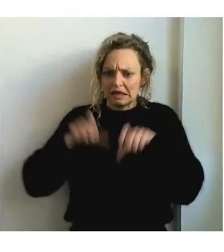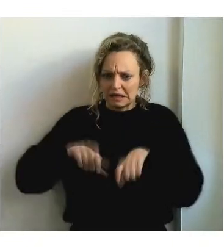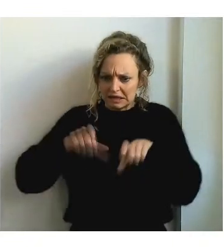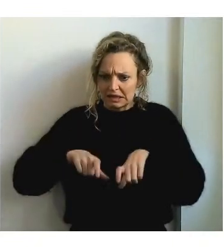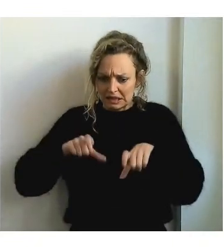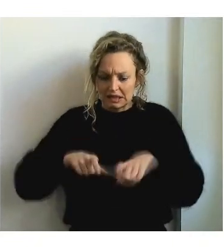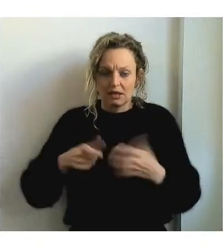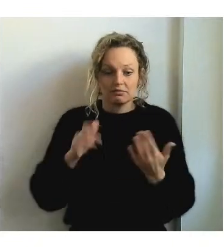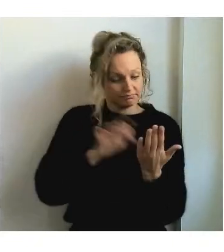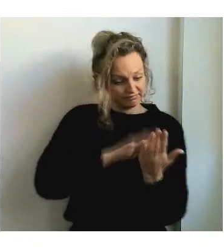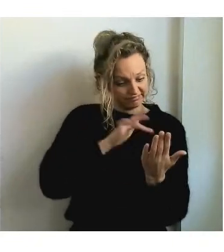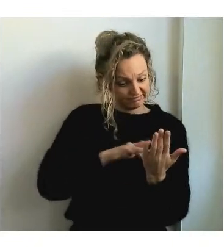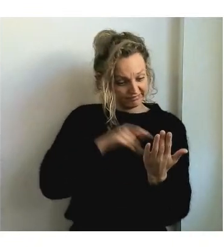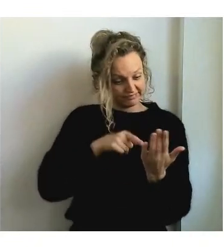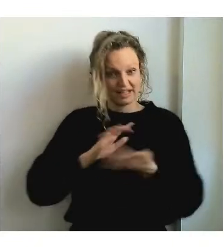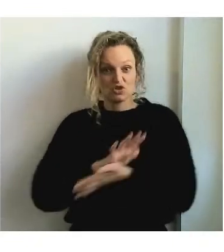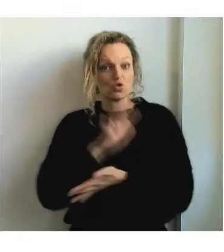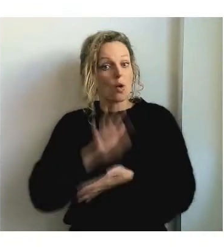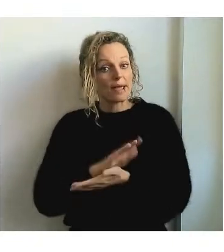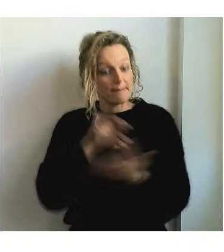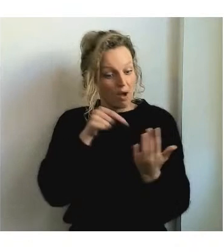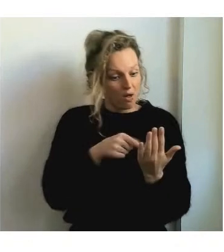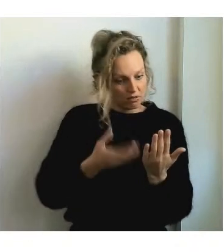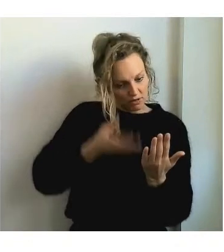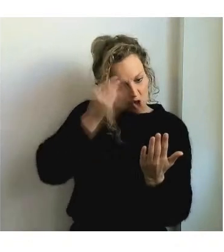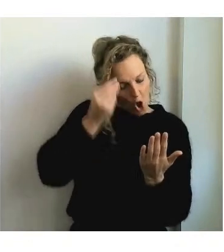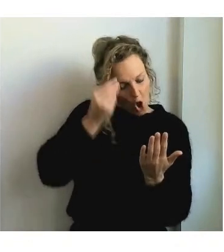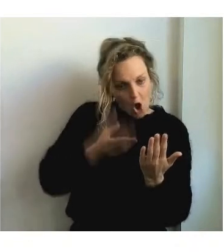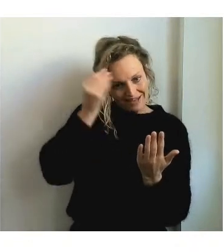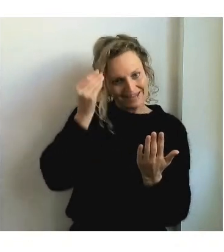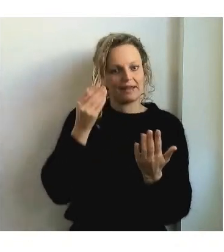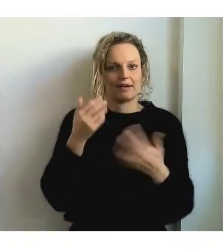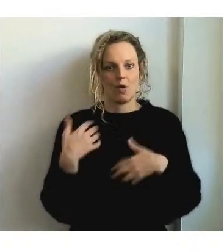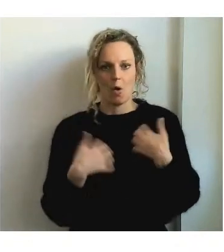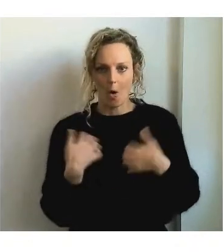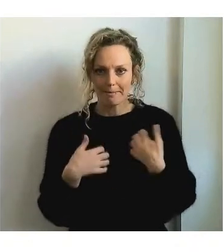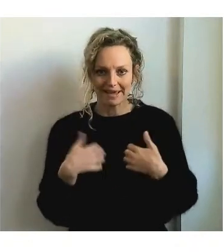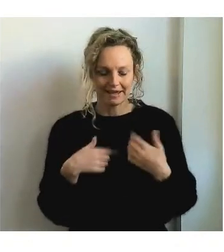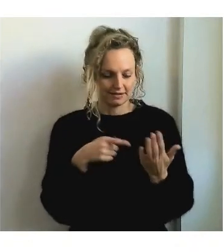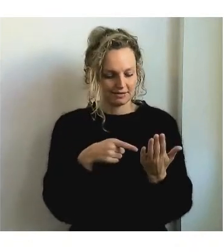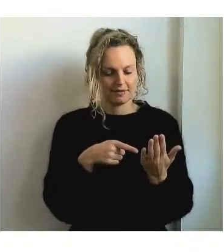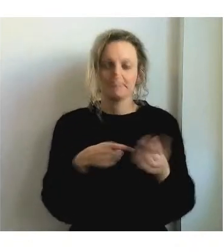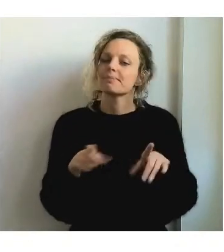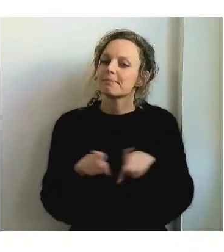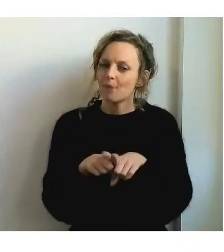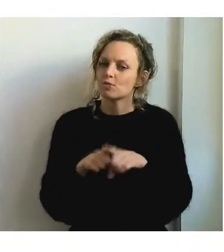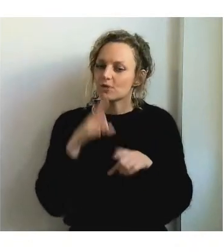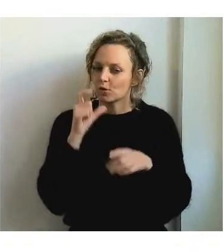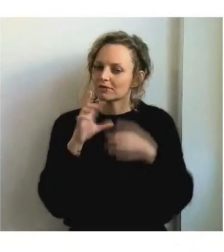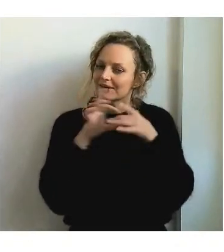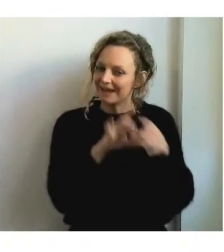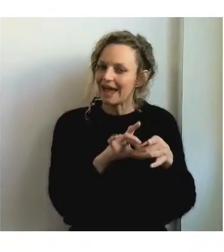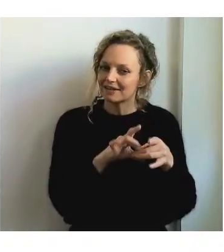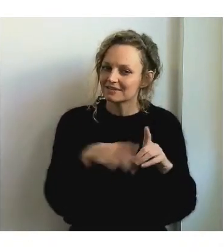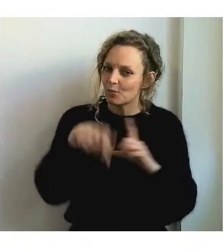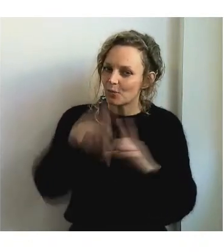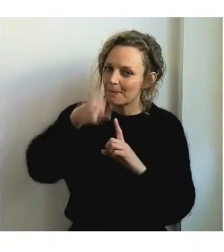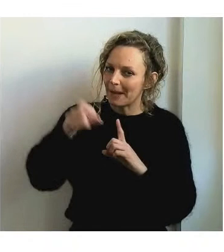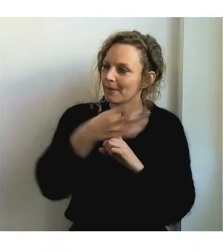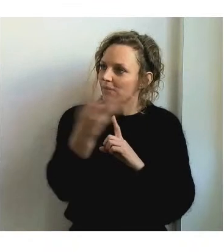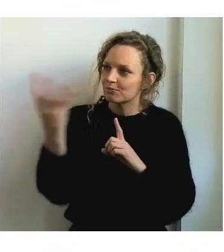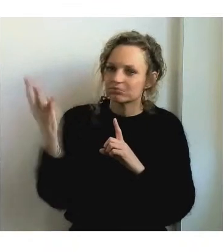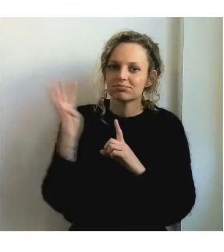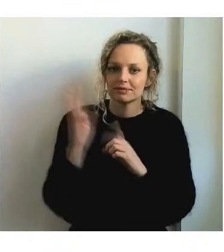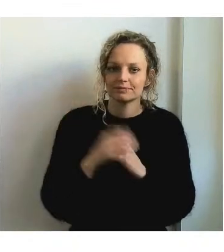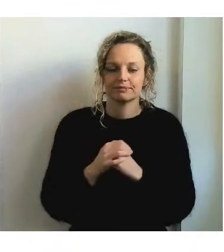and for interests and hobbies, as well as for being able to stay in touch. Zoom is a really great example of people